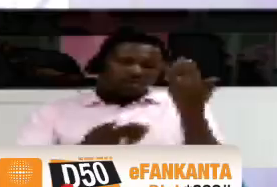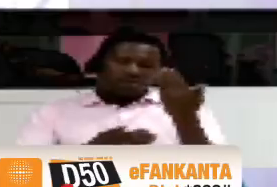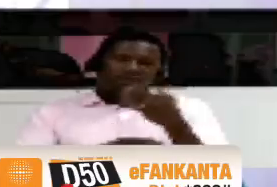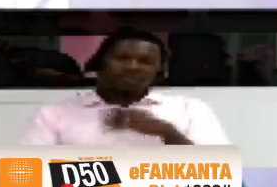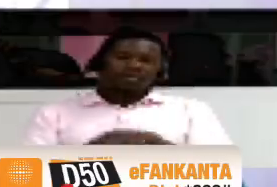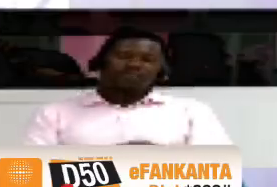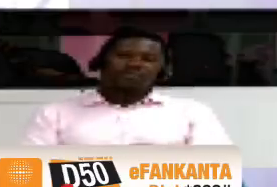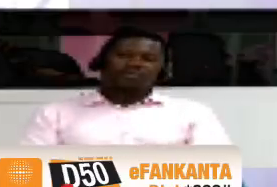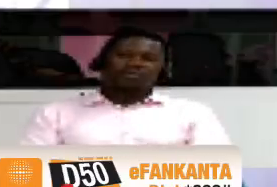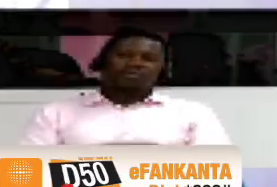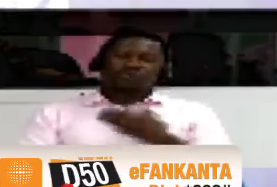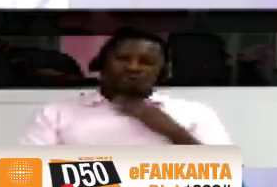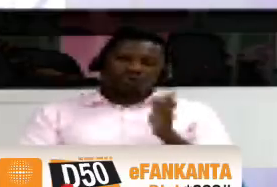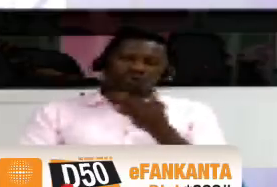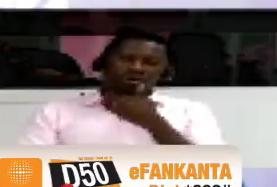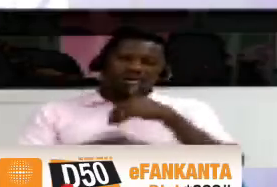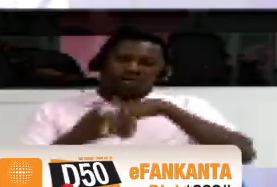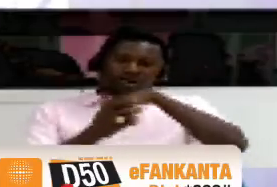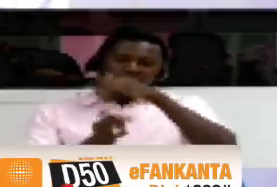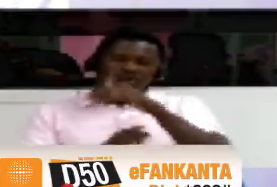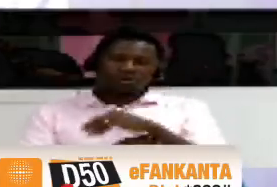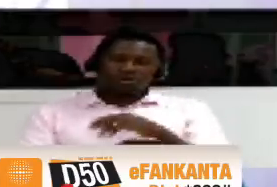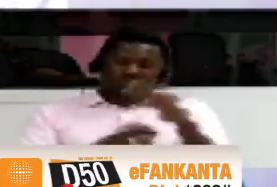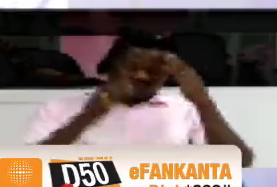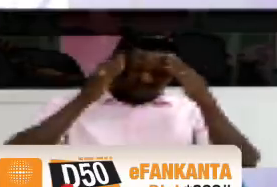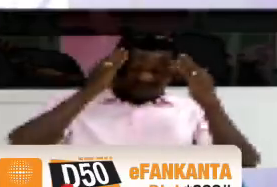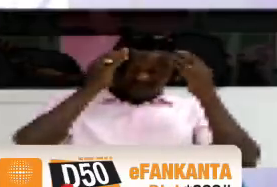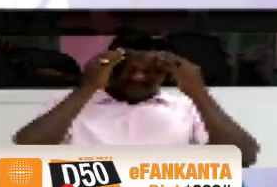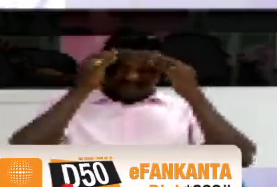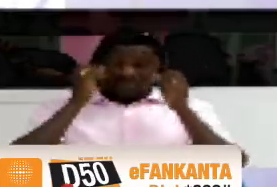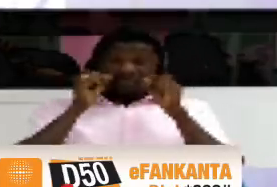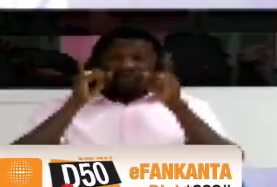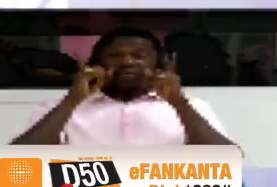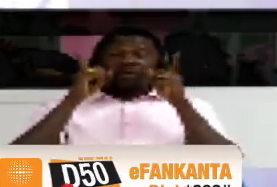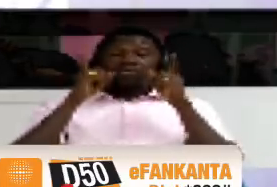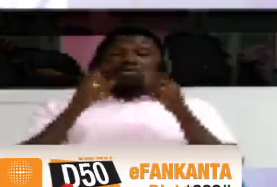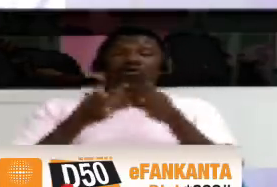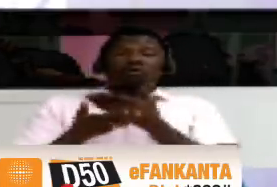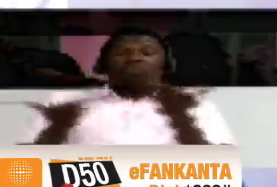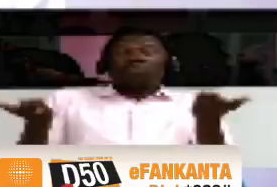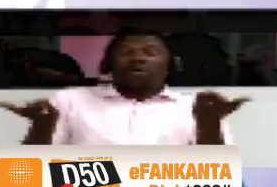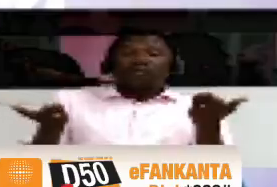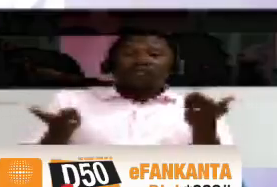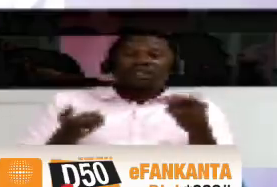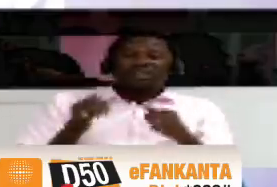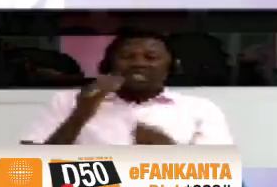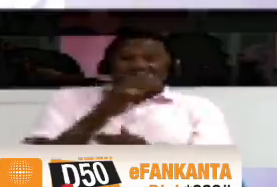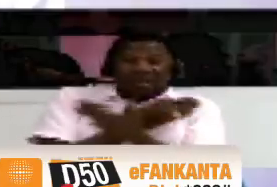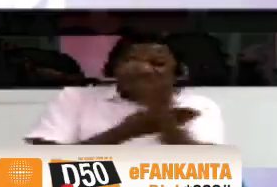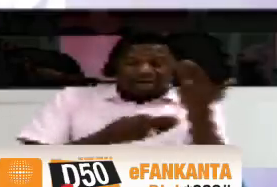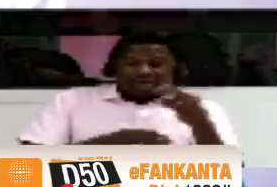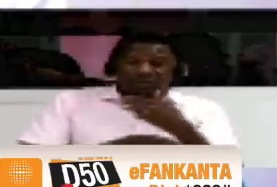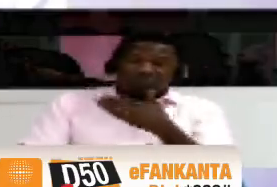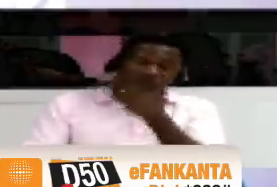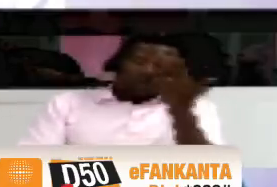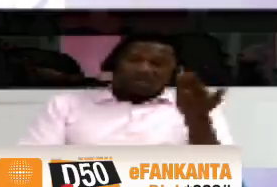So we went out worried and surprised as to why that early morning and why